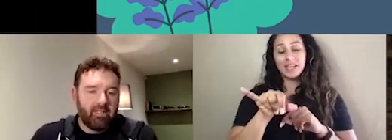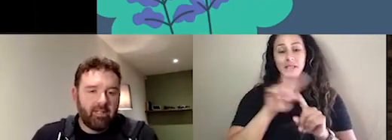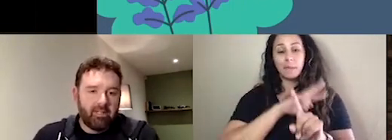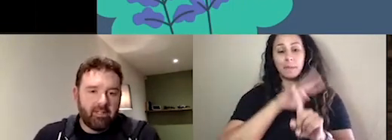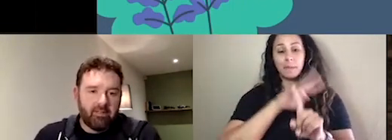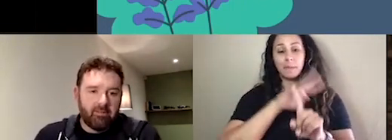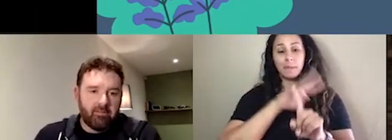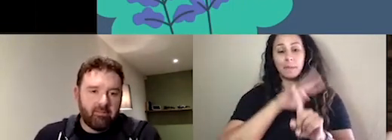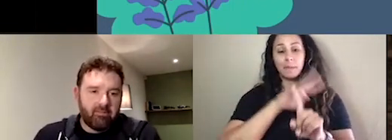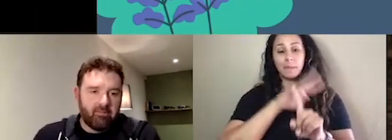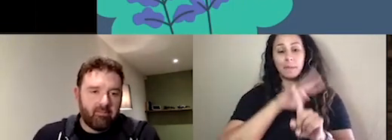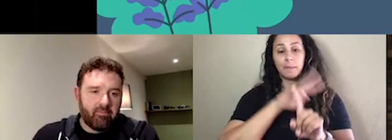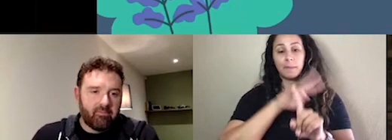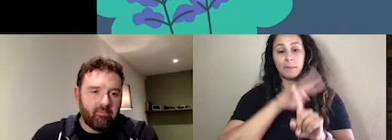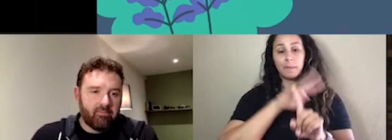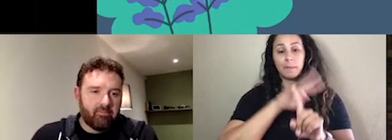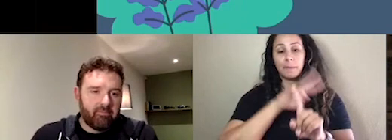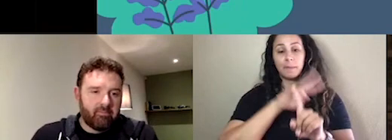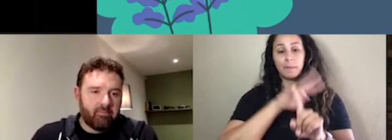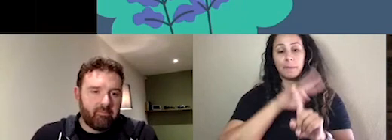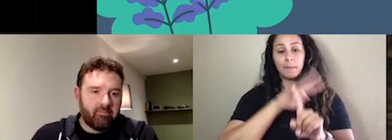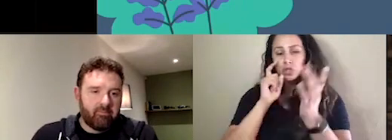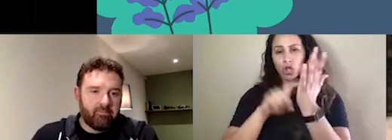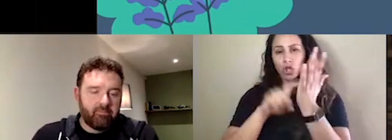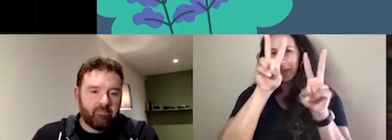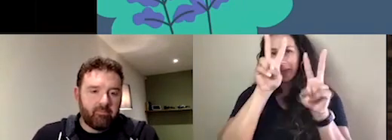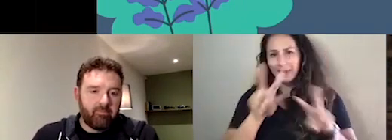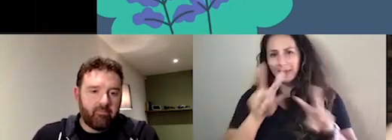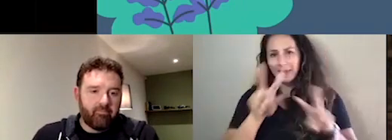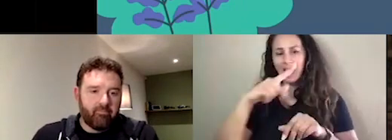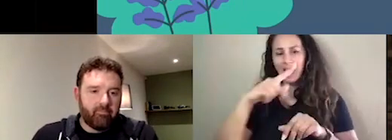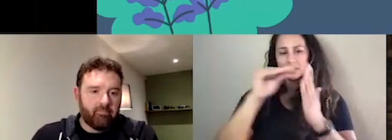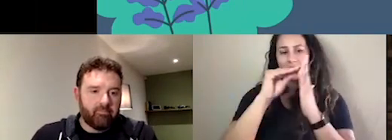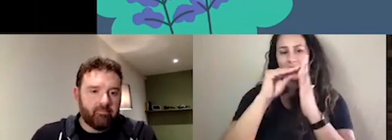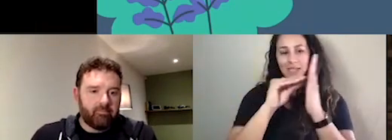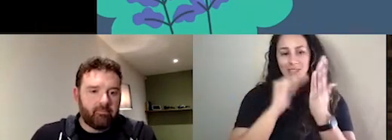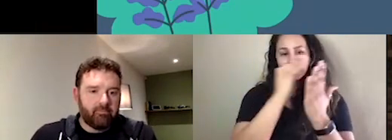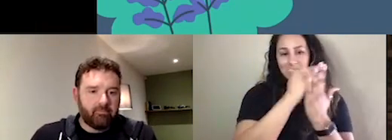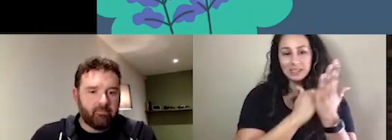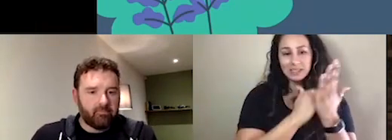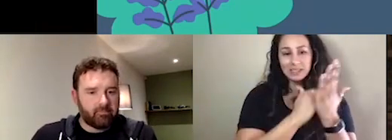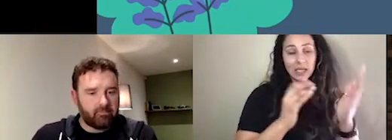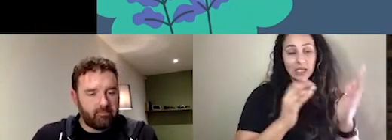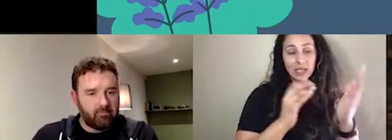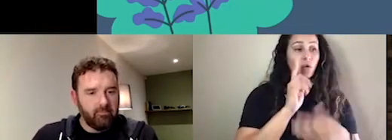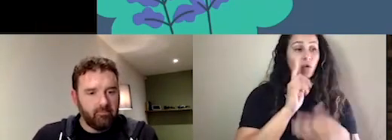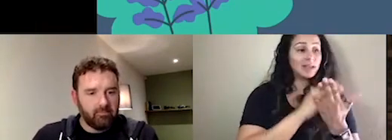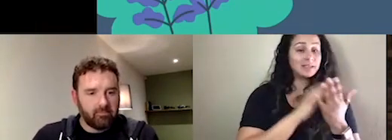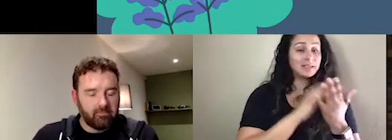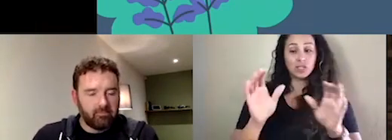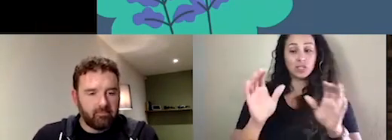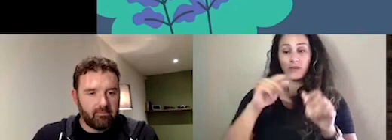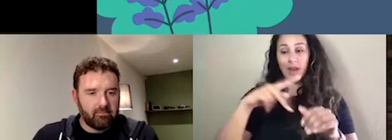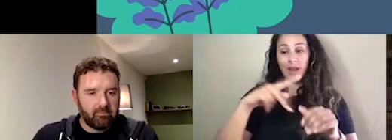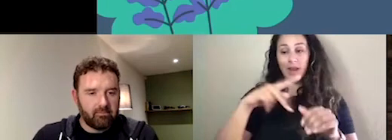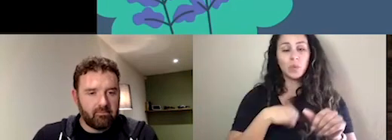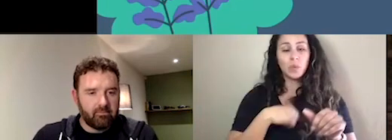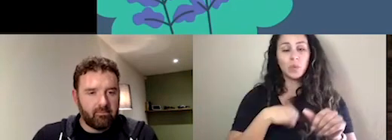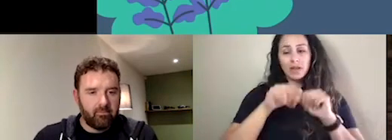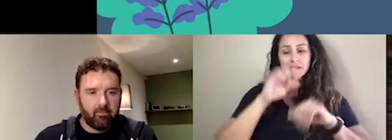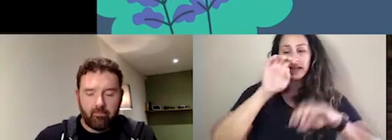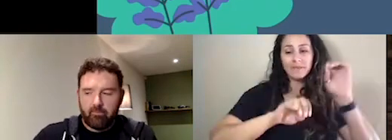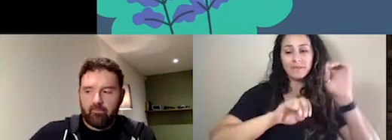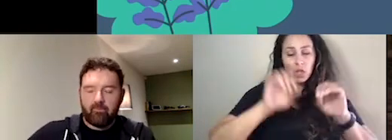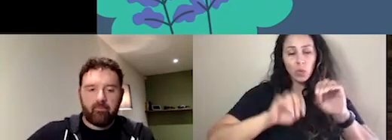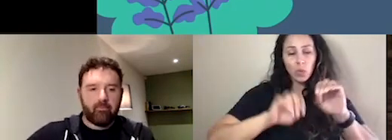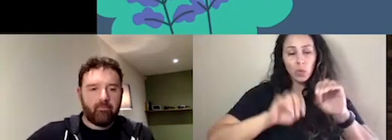recertification, we're also looking at apps that are listed. So this applies both to sort of certified and listed apps. We're constantly evaluating and monitoring